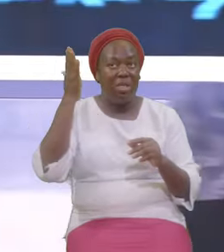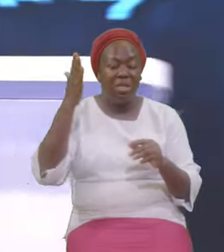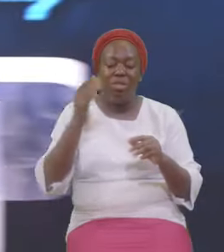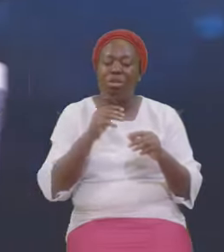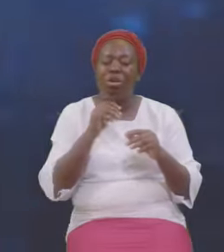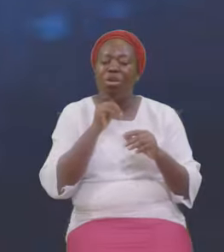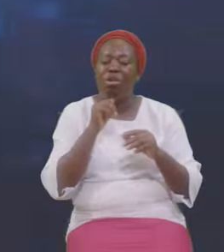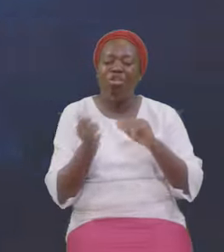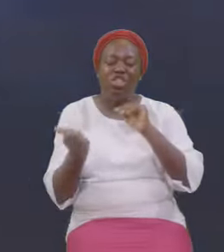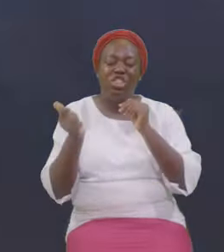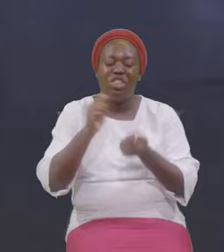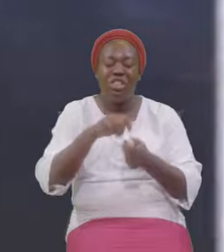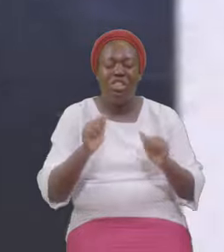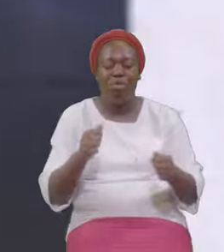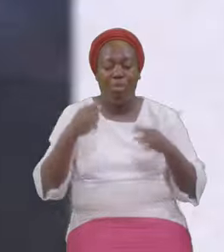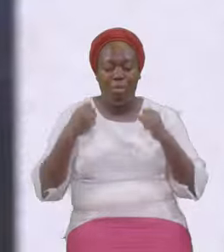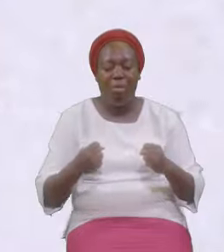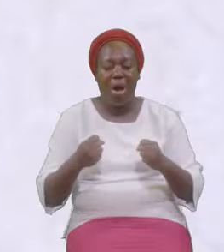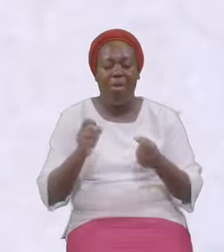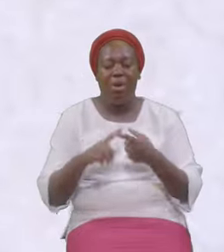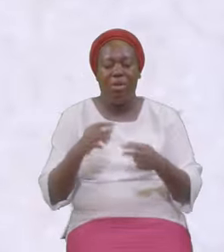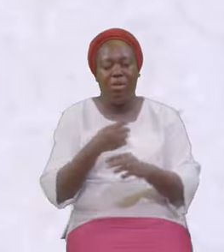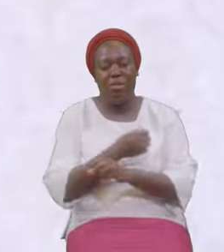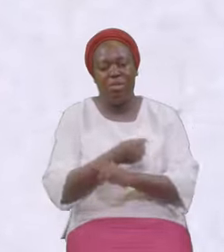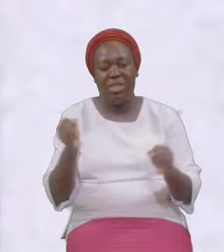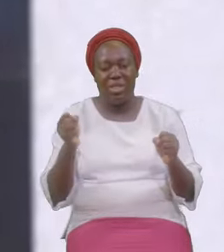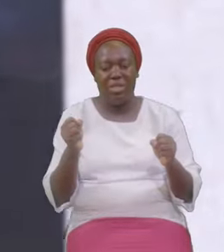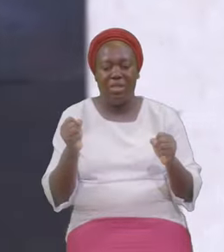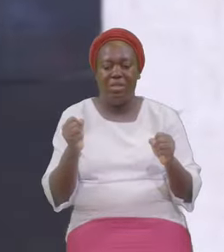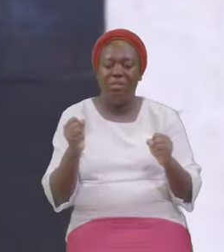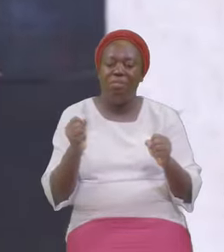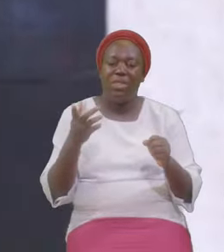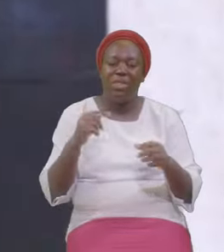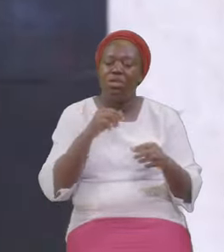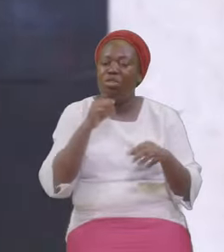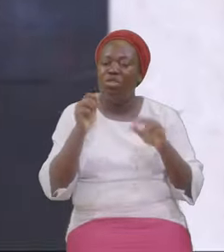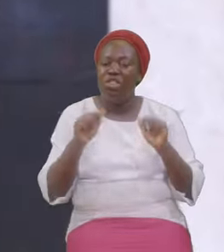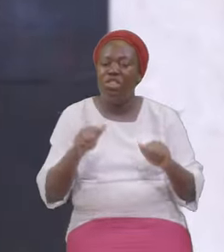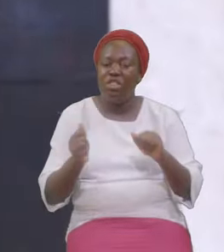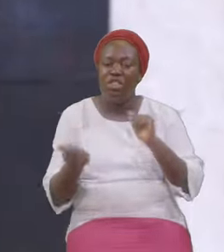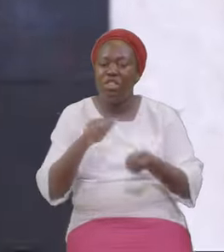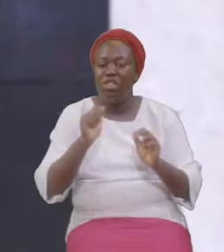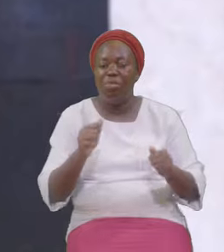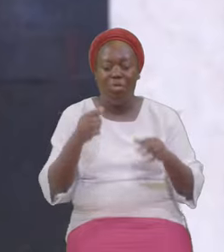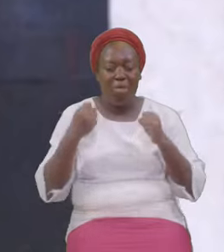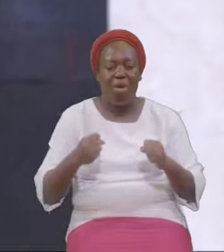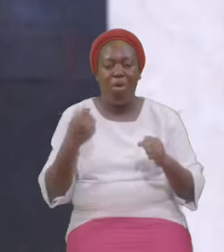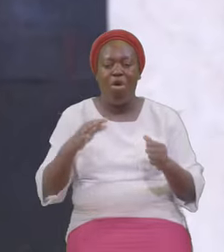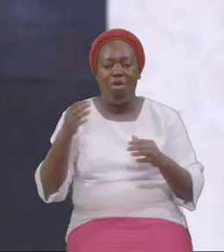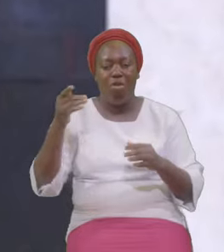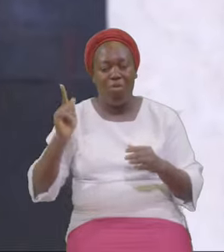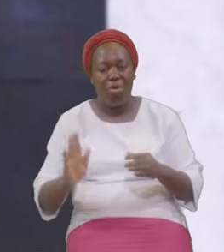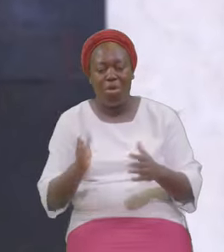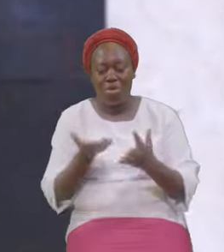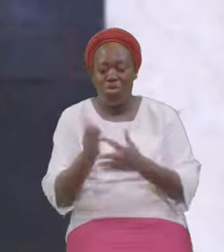save. The unchangeable power of God through Christ that saves